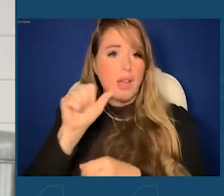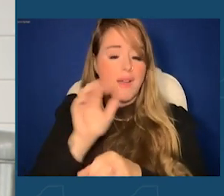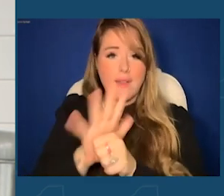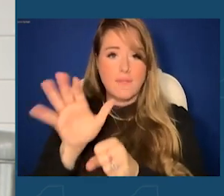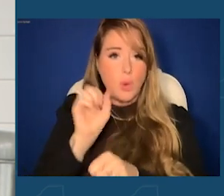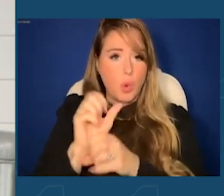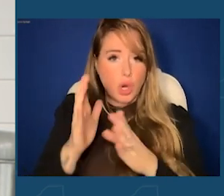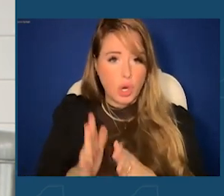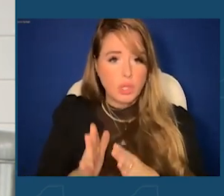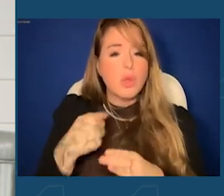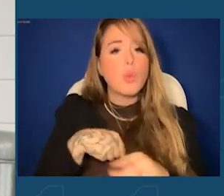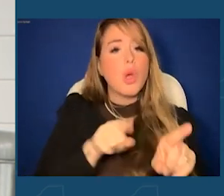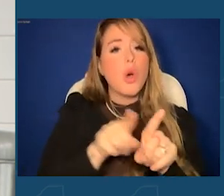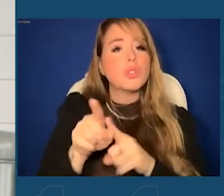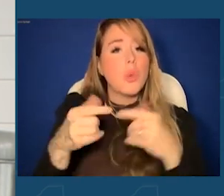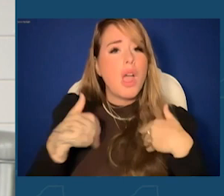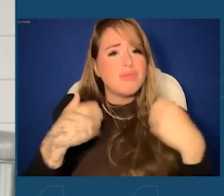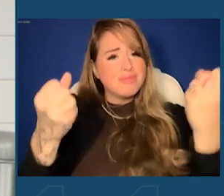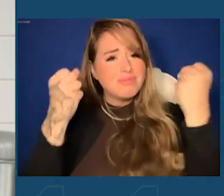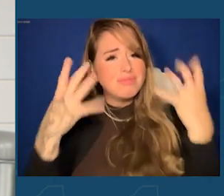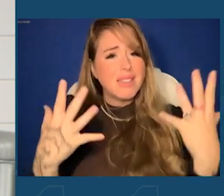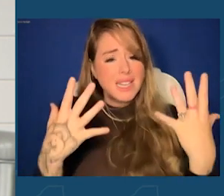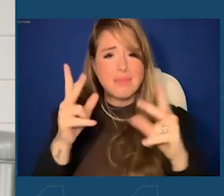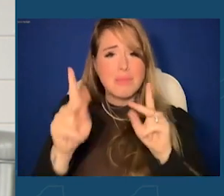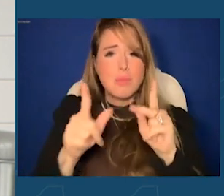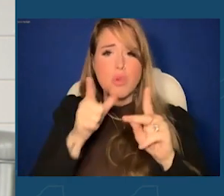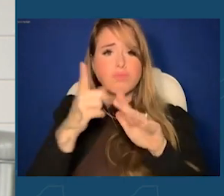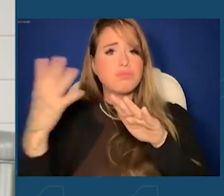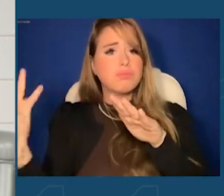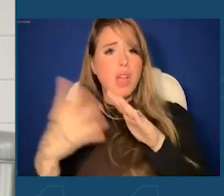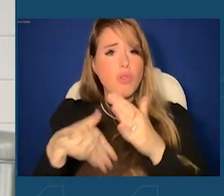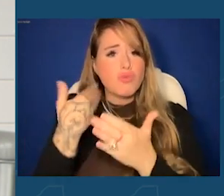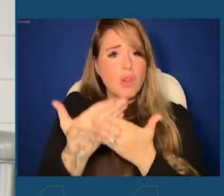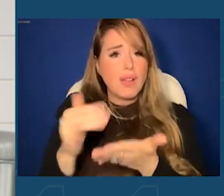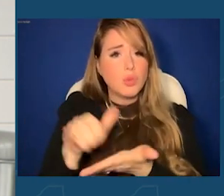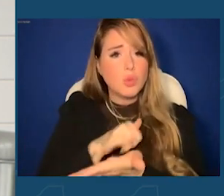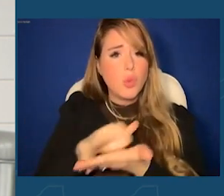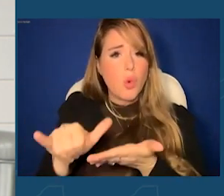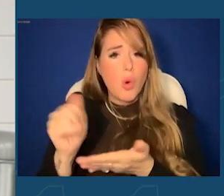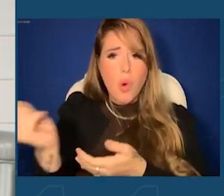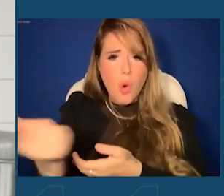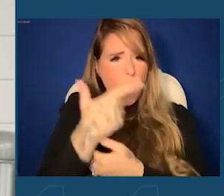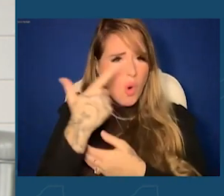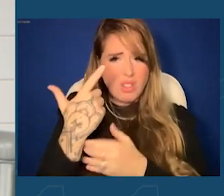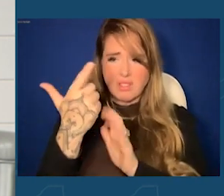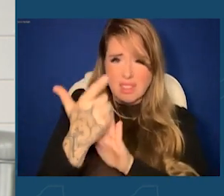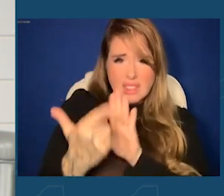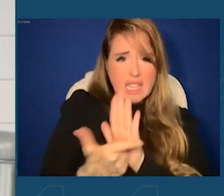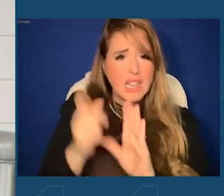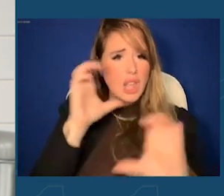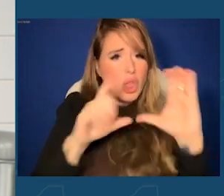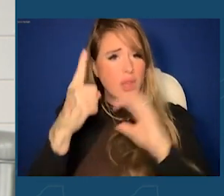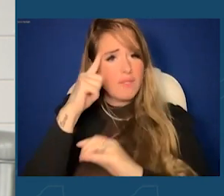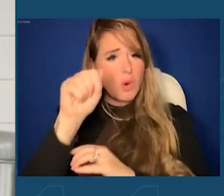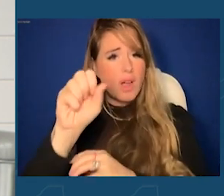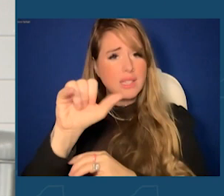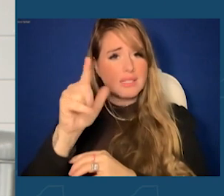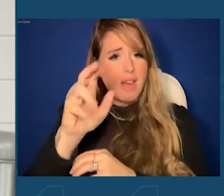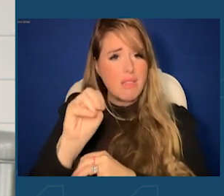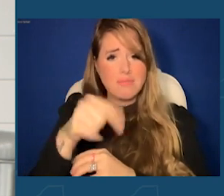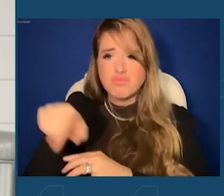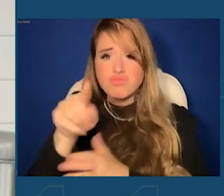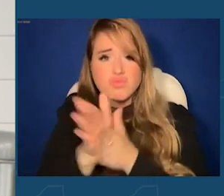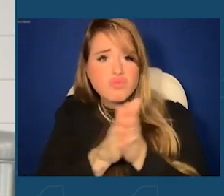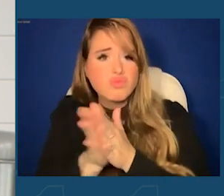unprecedented influx of individuals arriving in New York, all of them legally seeking asylum. They're eager to work. They